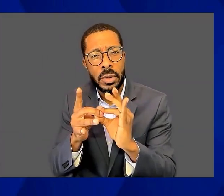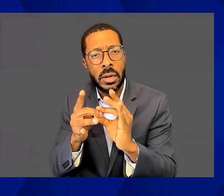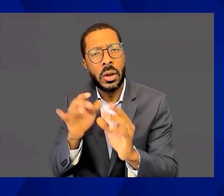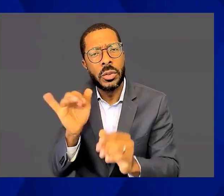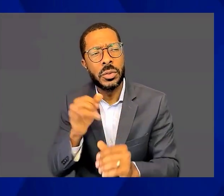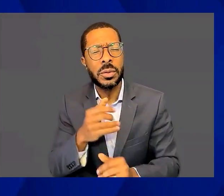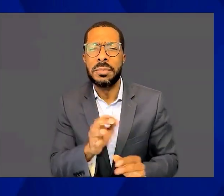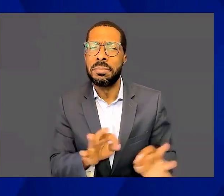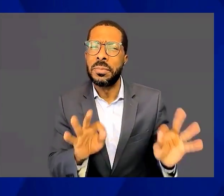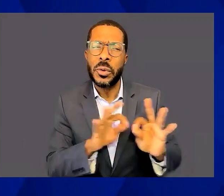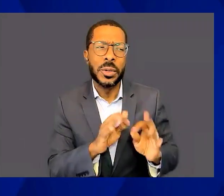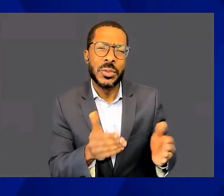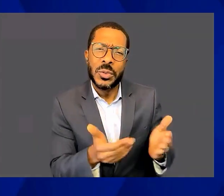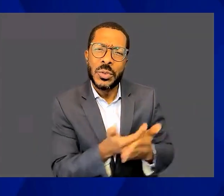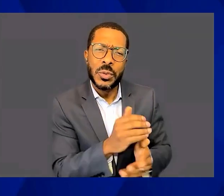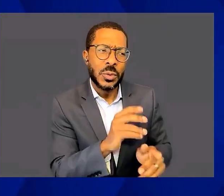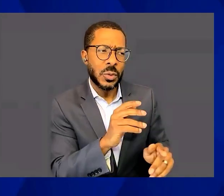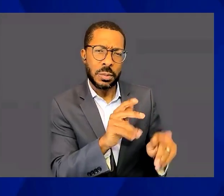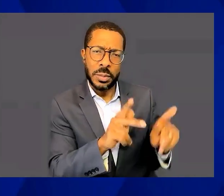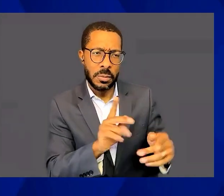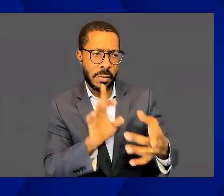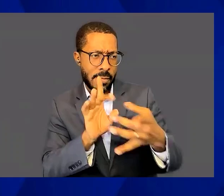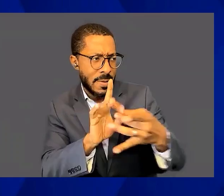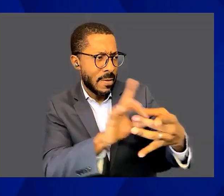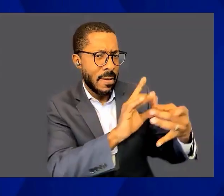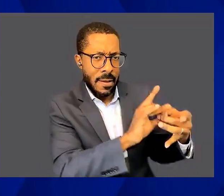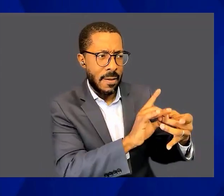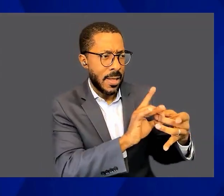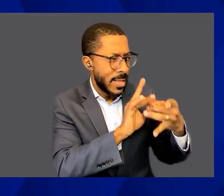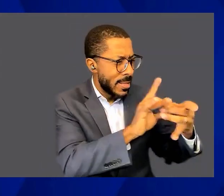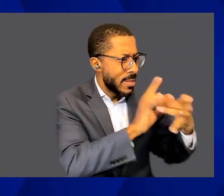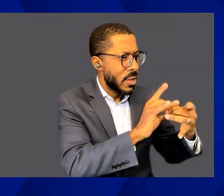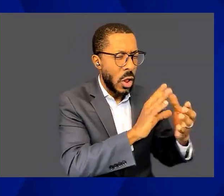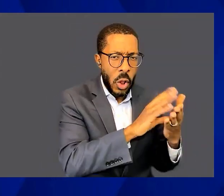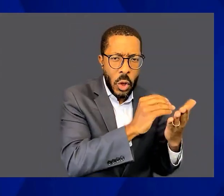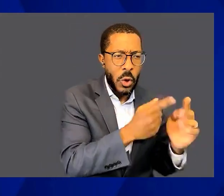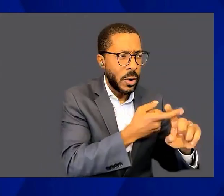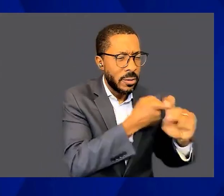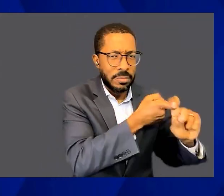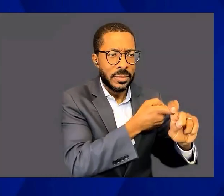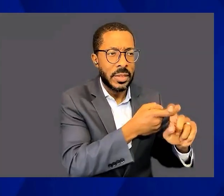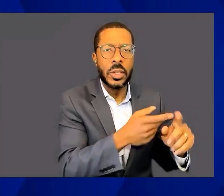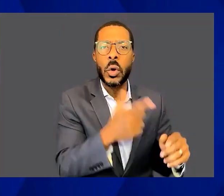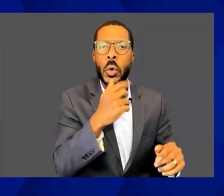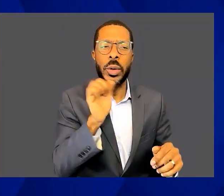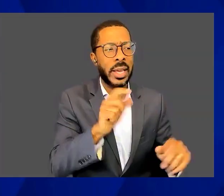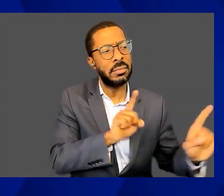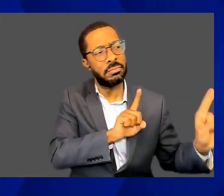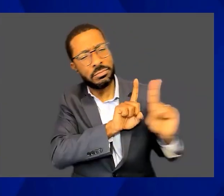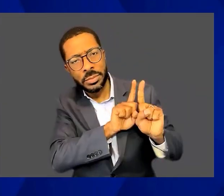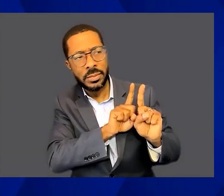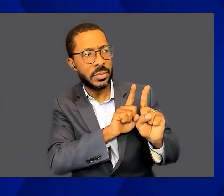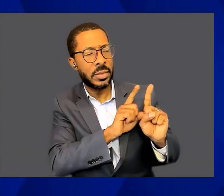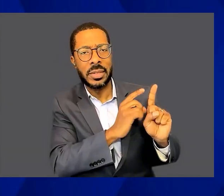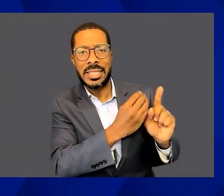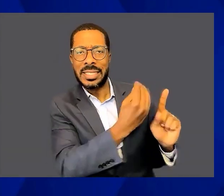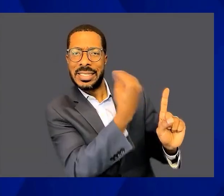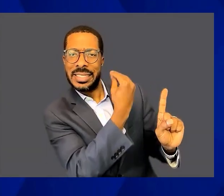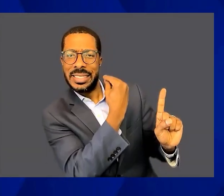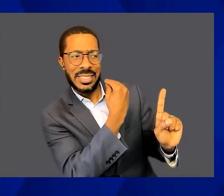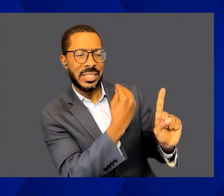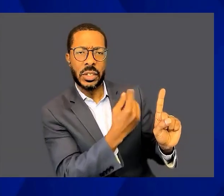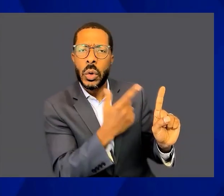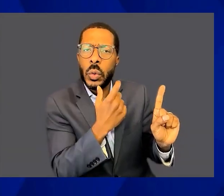that extend beyond this conference, and seek out mentors, collaborators, and